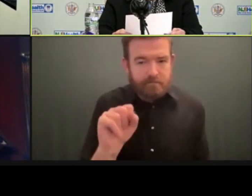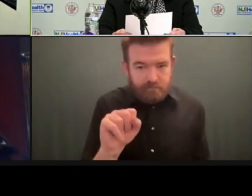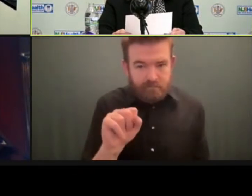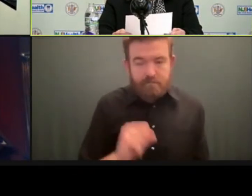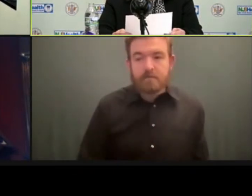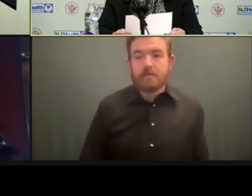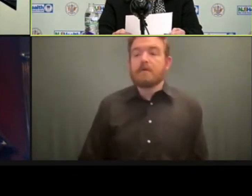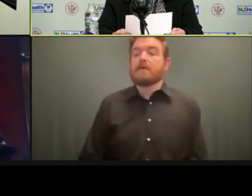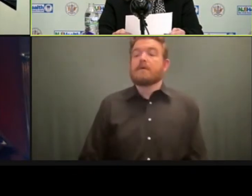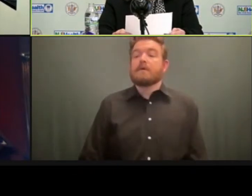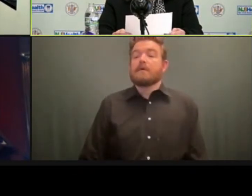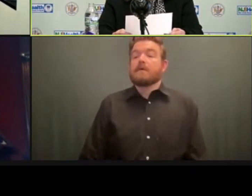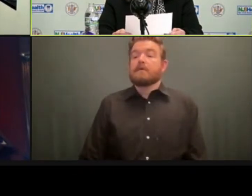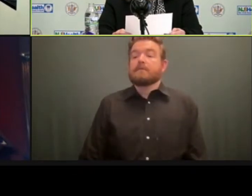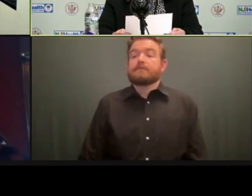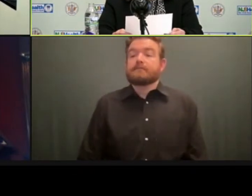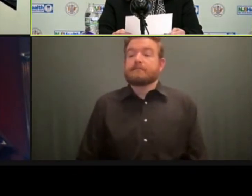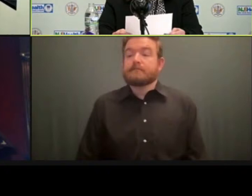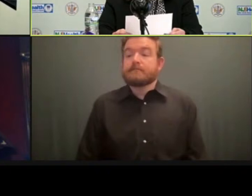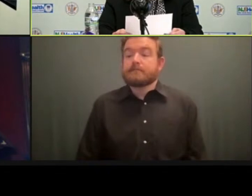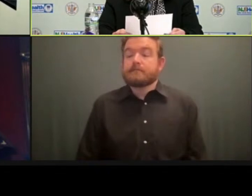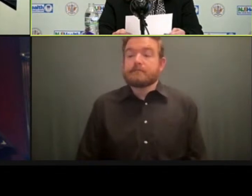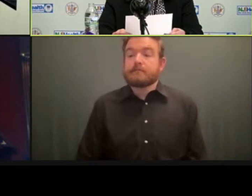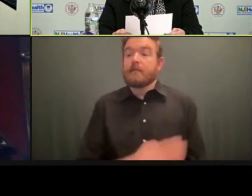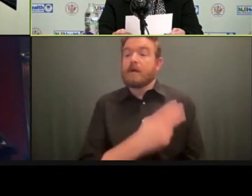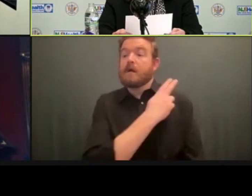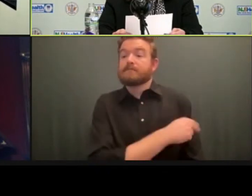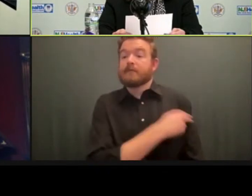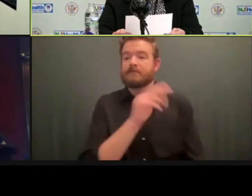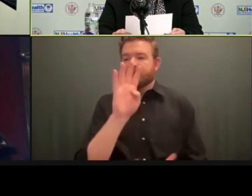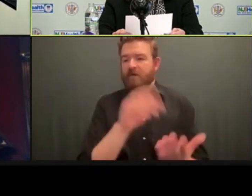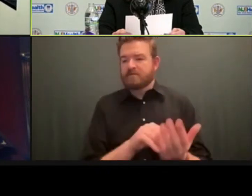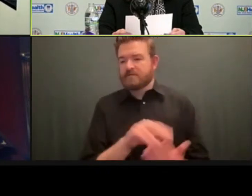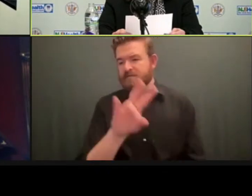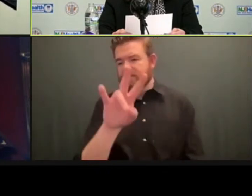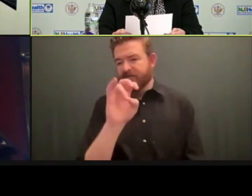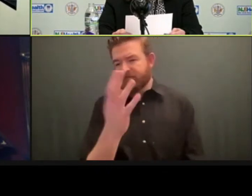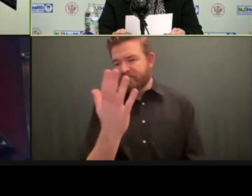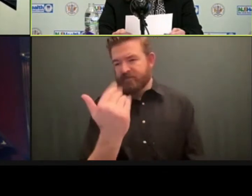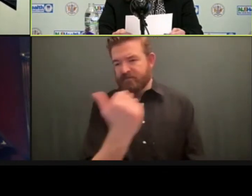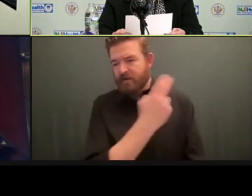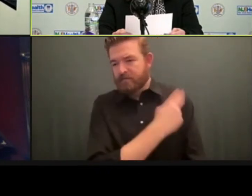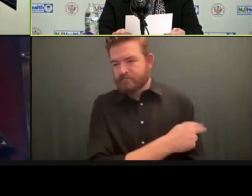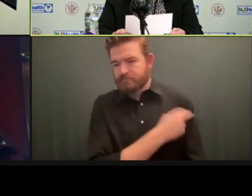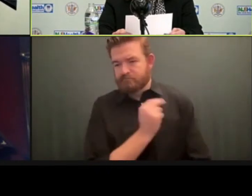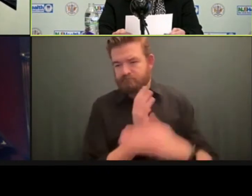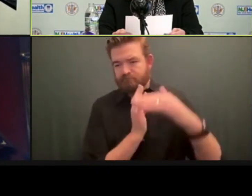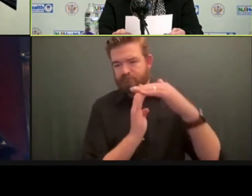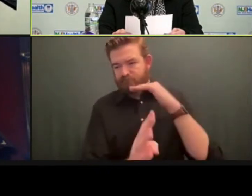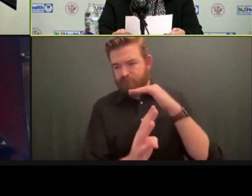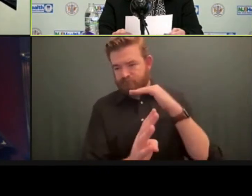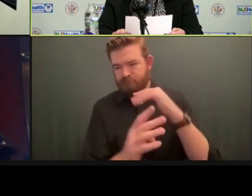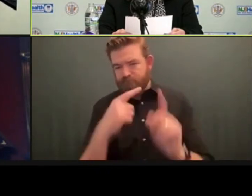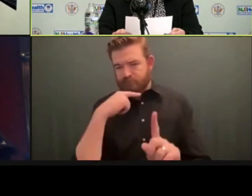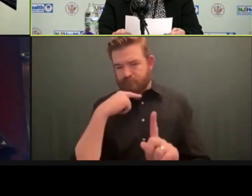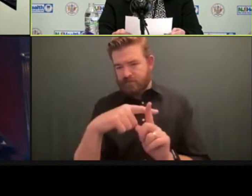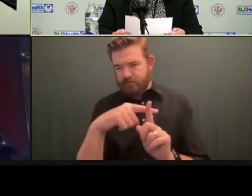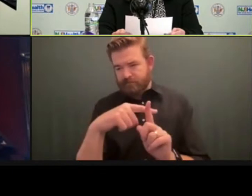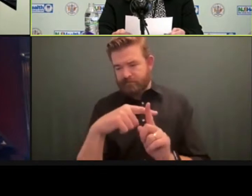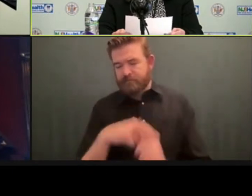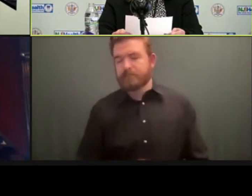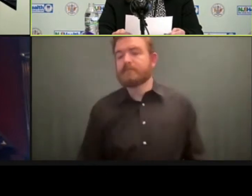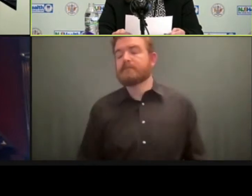of 4,715 hospitalizations of COVID-19 positive patients and persons under